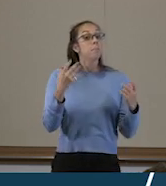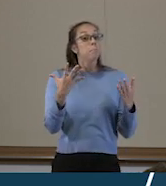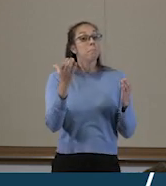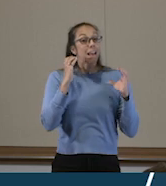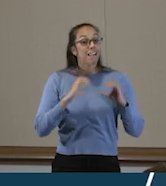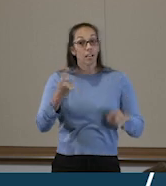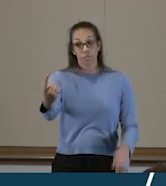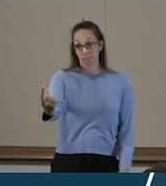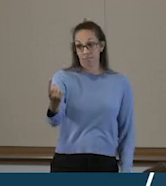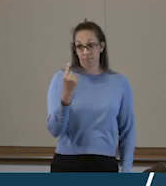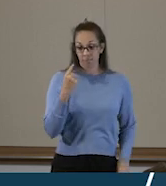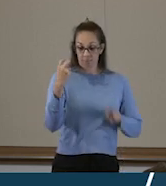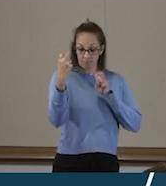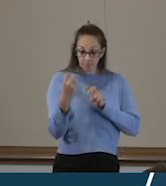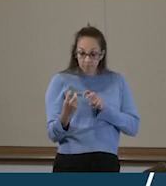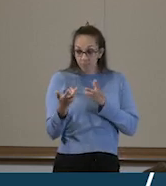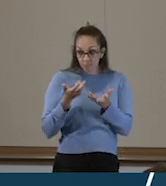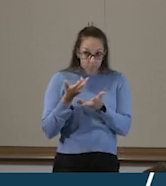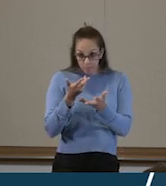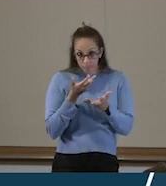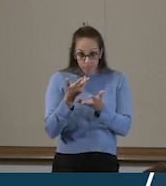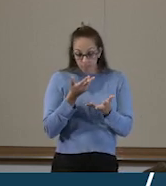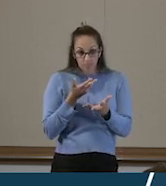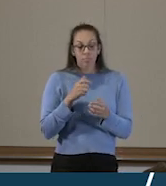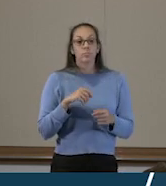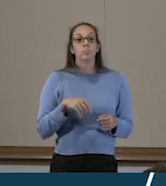me and they